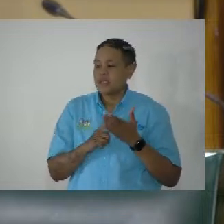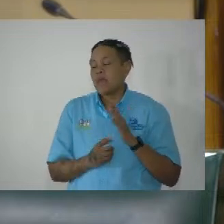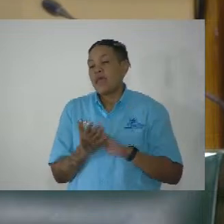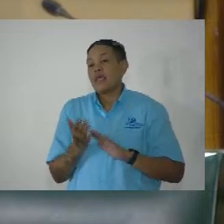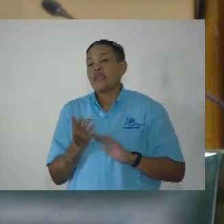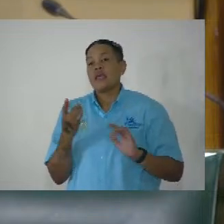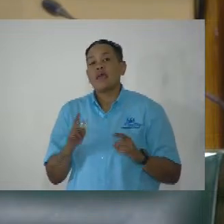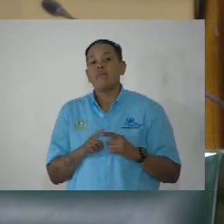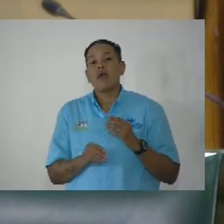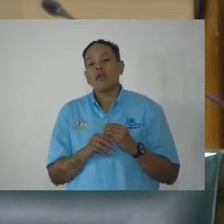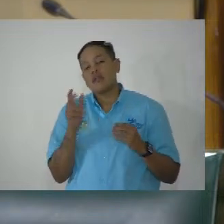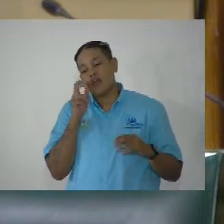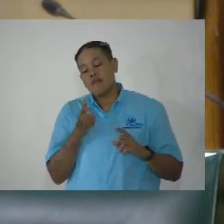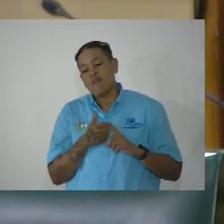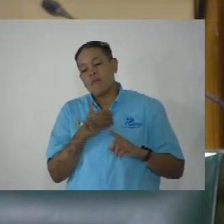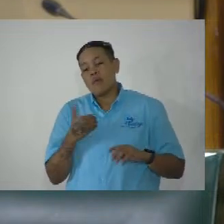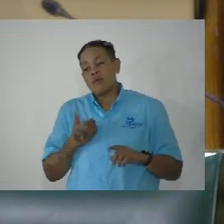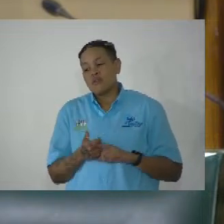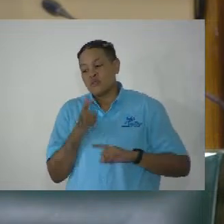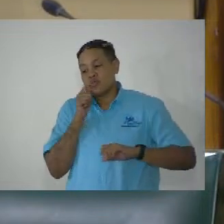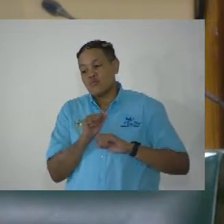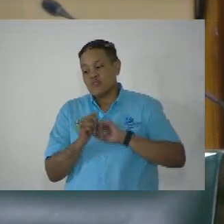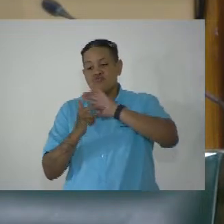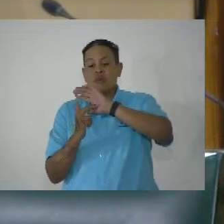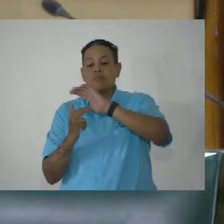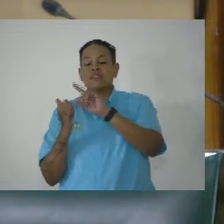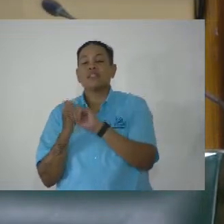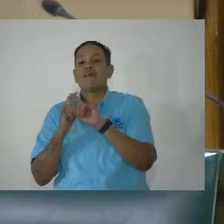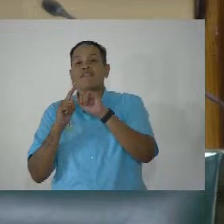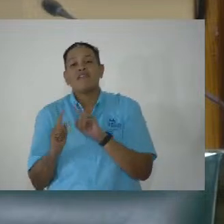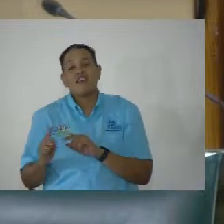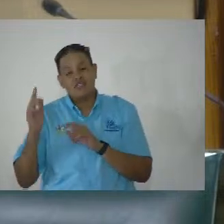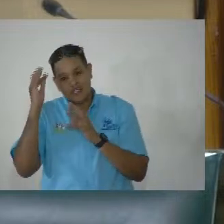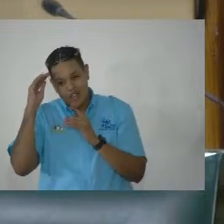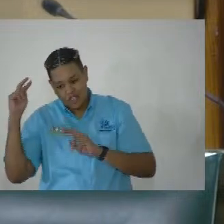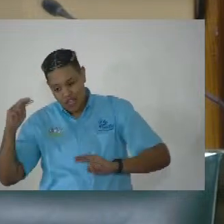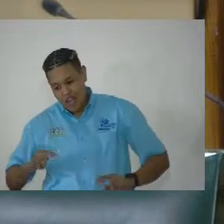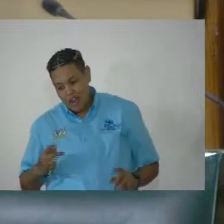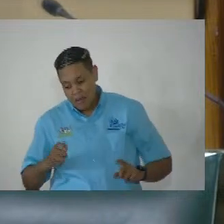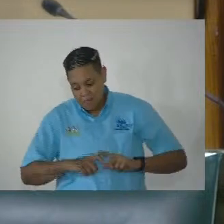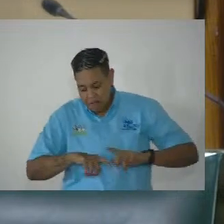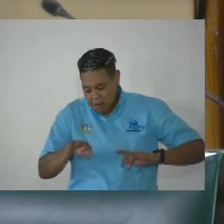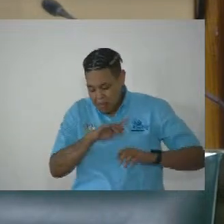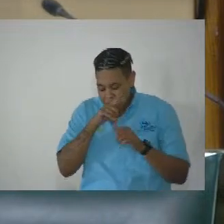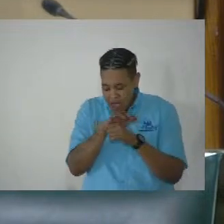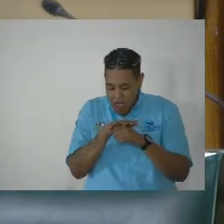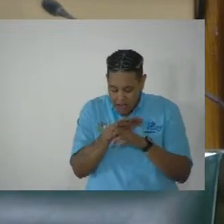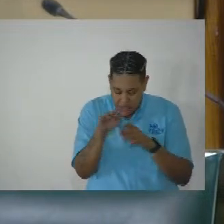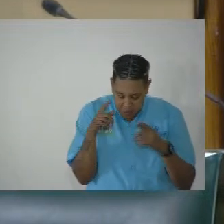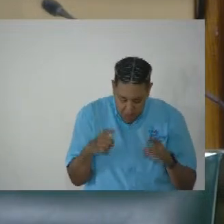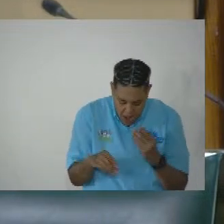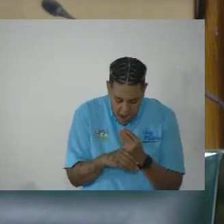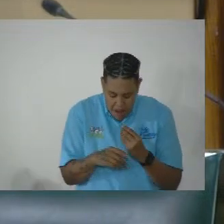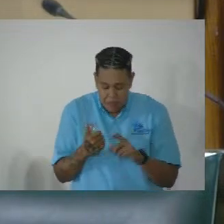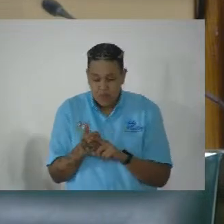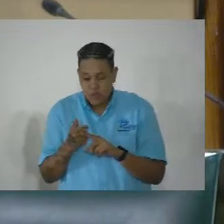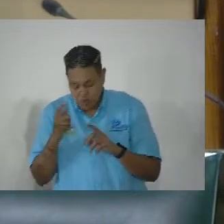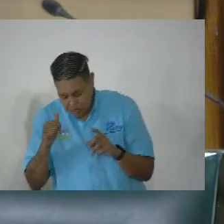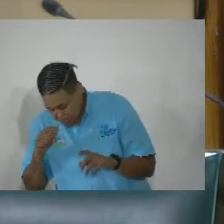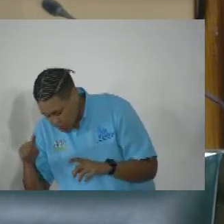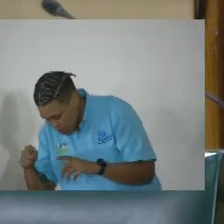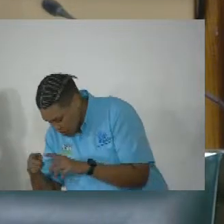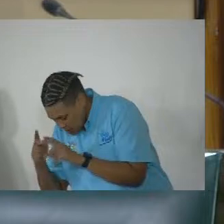and heard from members representing various concerns from their constituents to not just